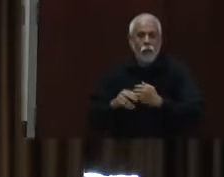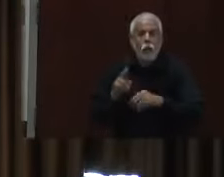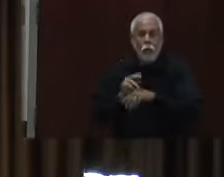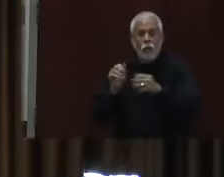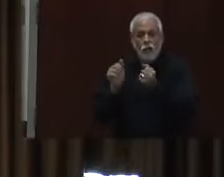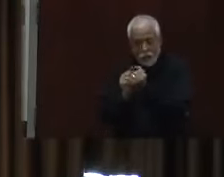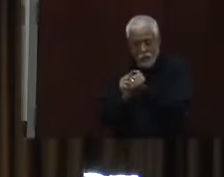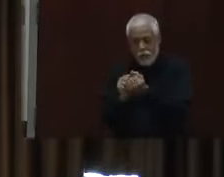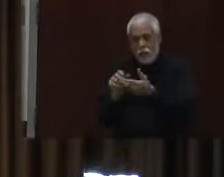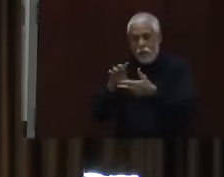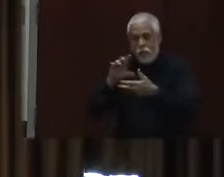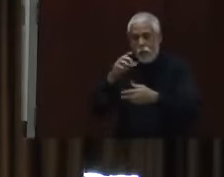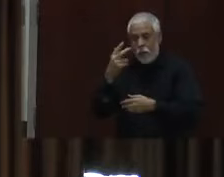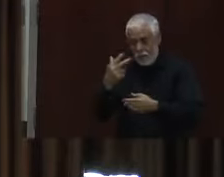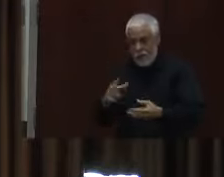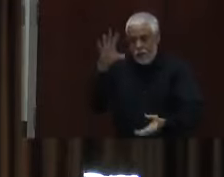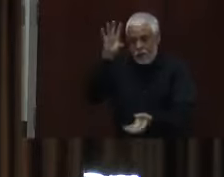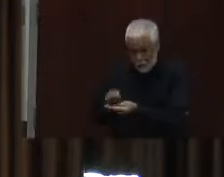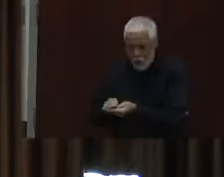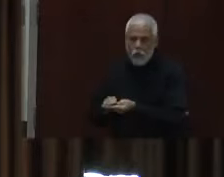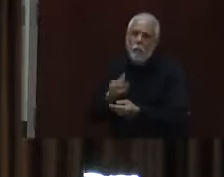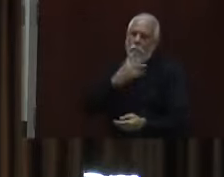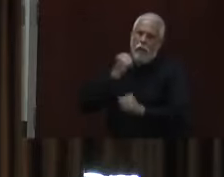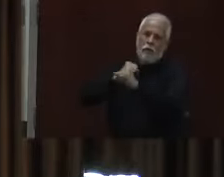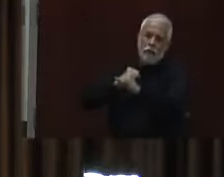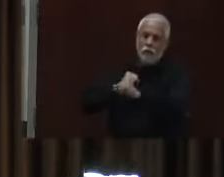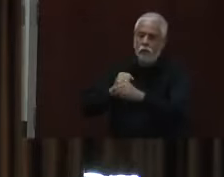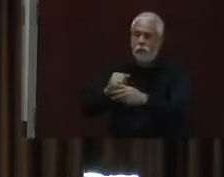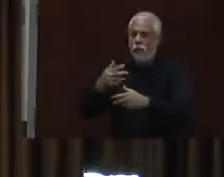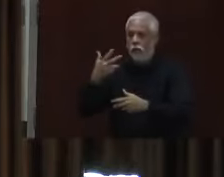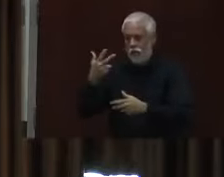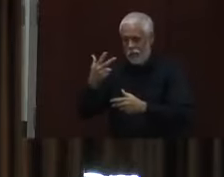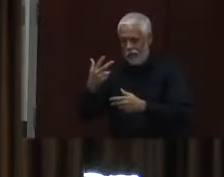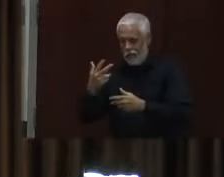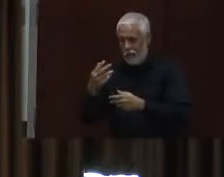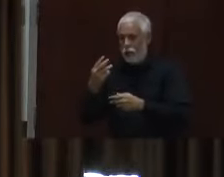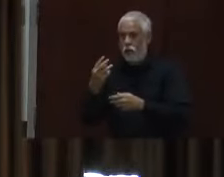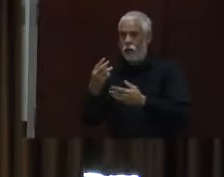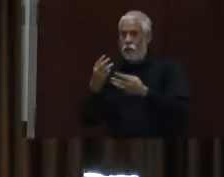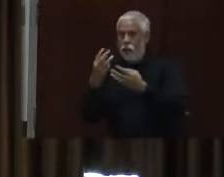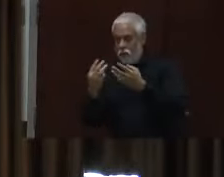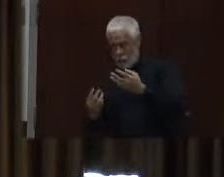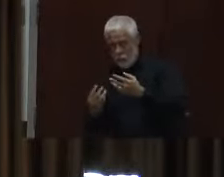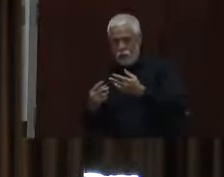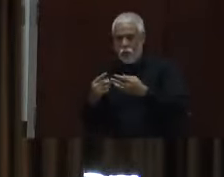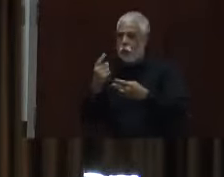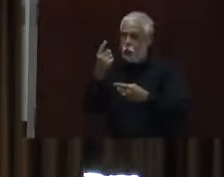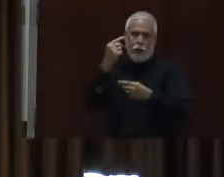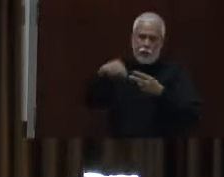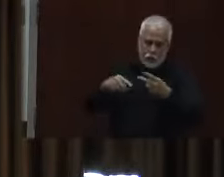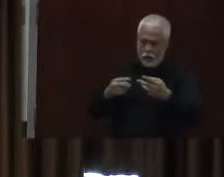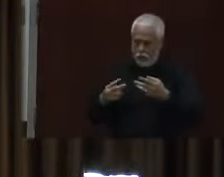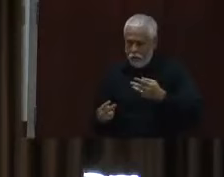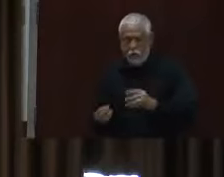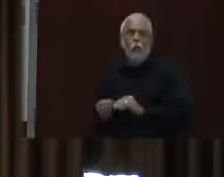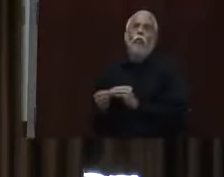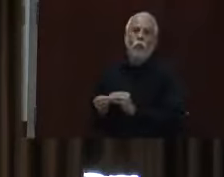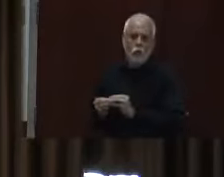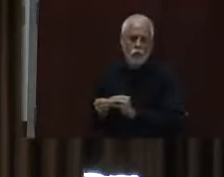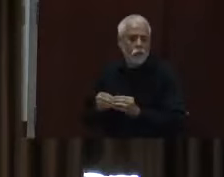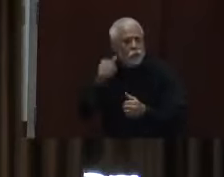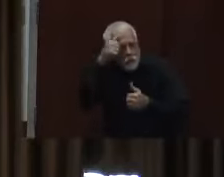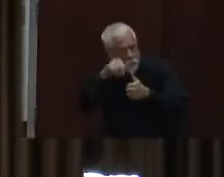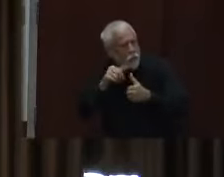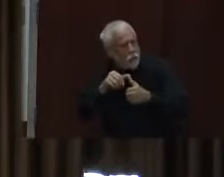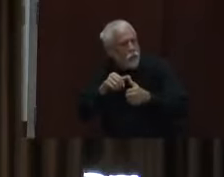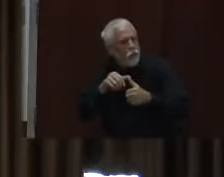them together, that's our best defense. If one of them is not possible, that means we have to really double up on the other 2. So for folks to remember